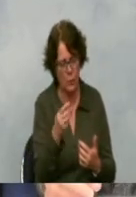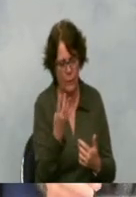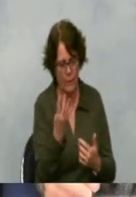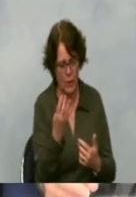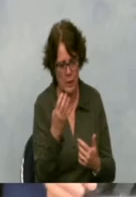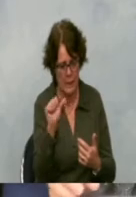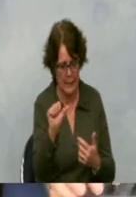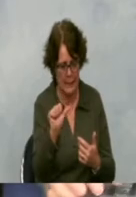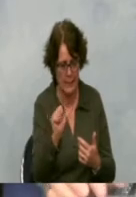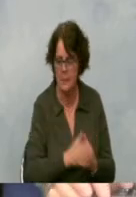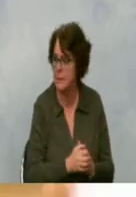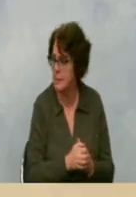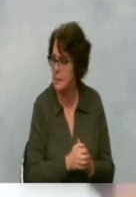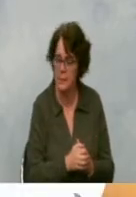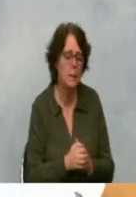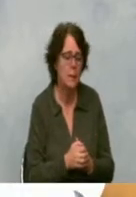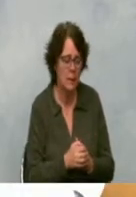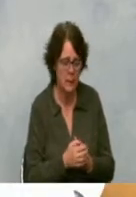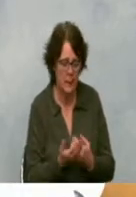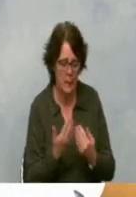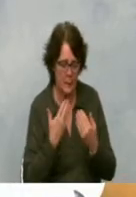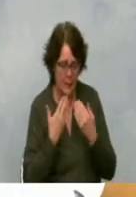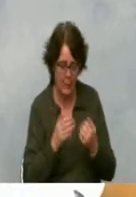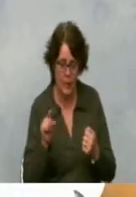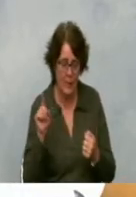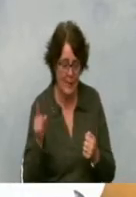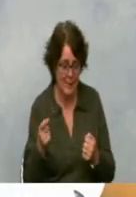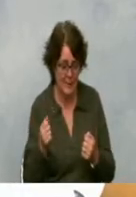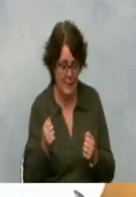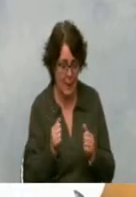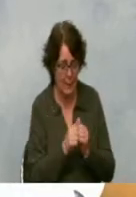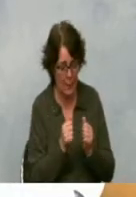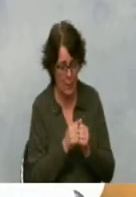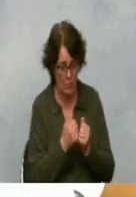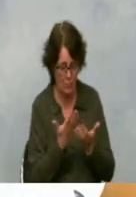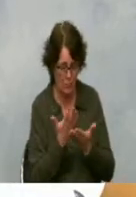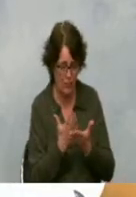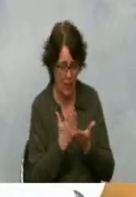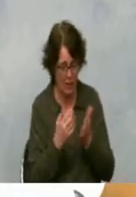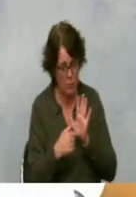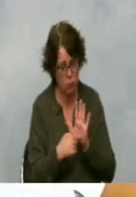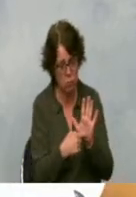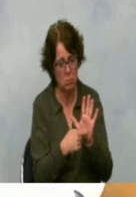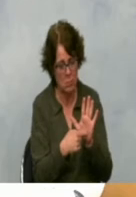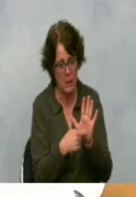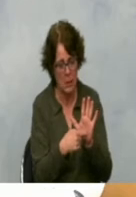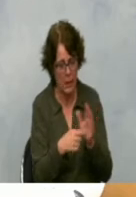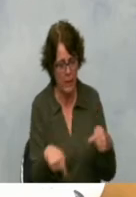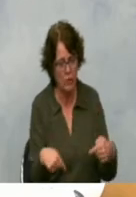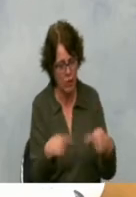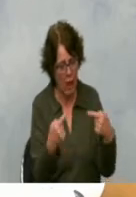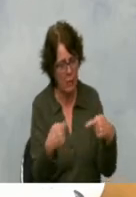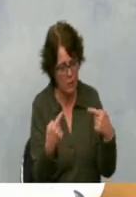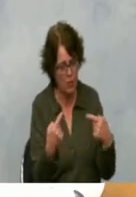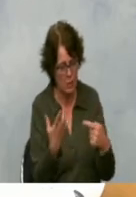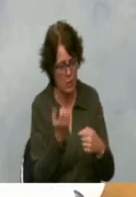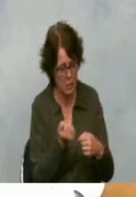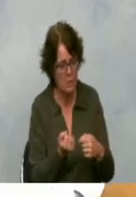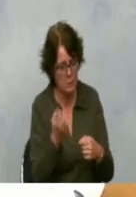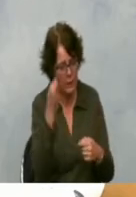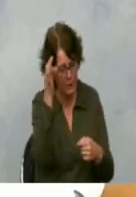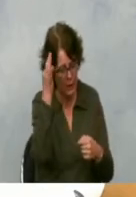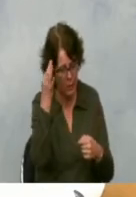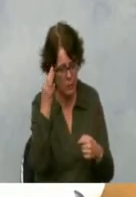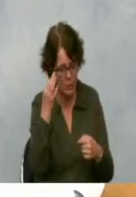Okay, thanks, Provost. So this is a paper that's outlining the challenges that the council faces in putting